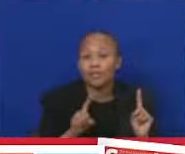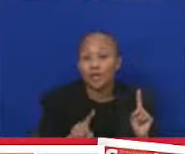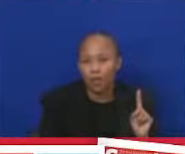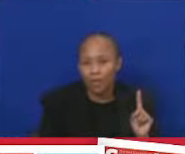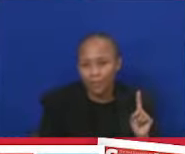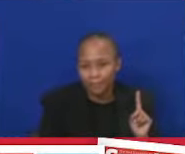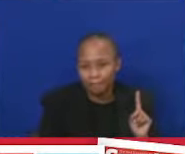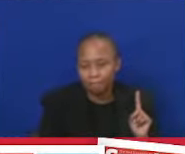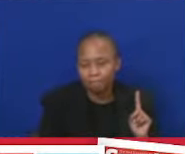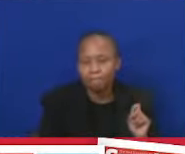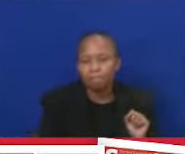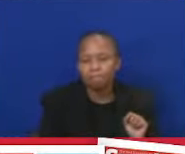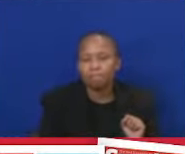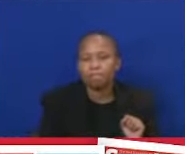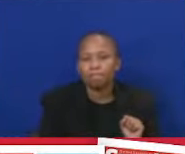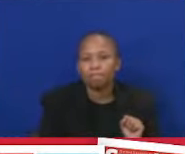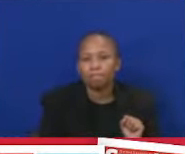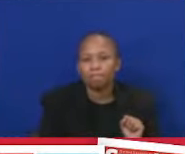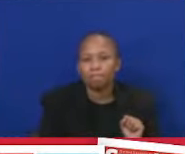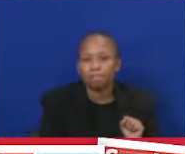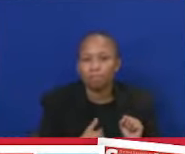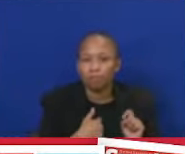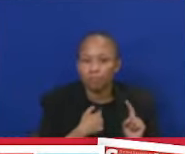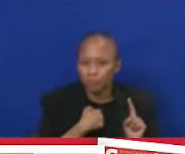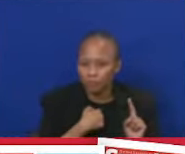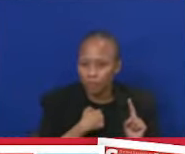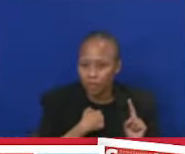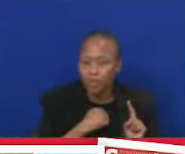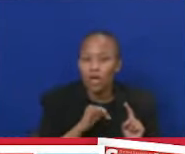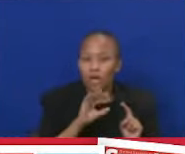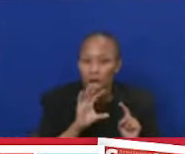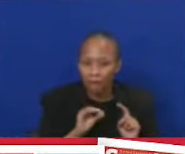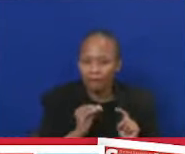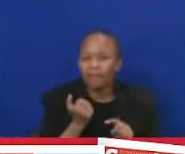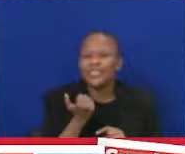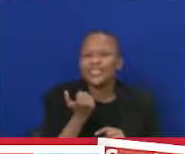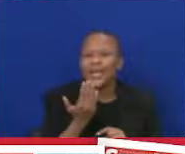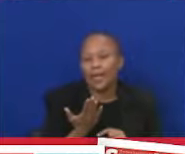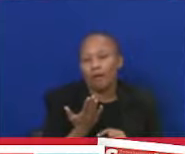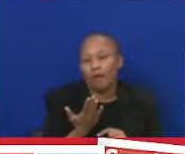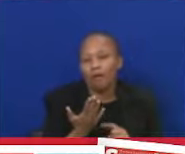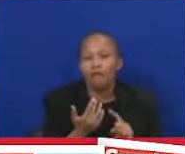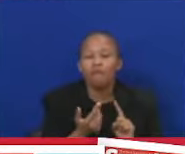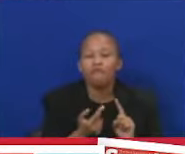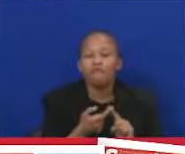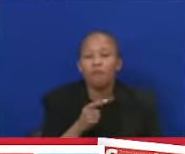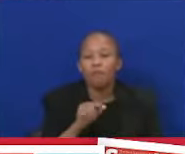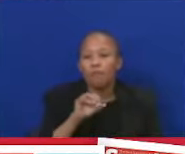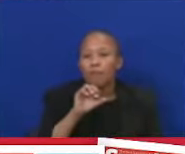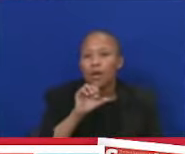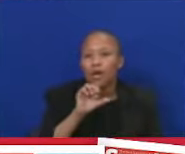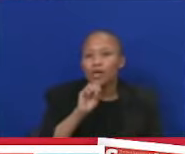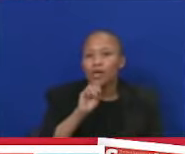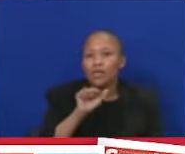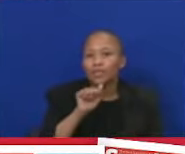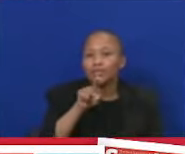a SAPS health tender that is about 1.2 billion for 3 years.